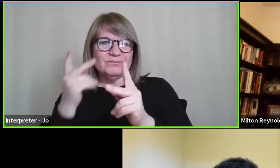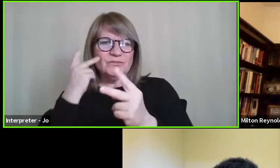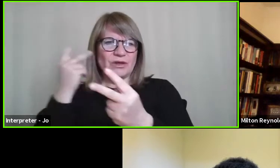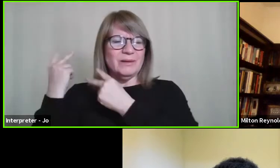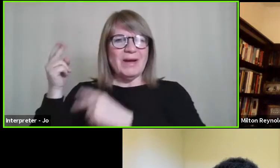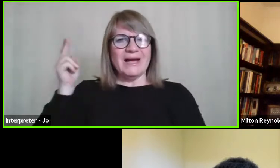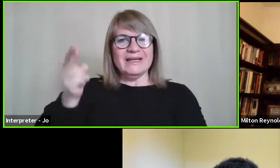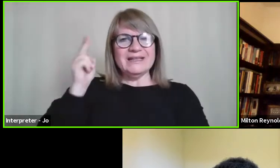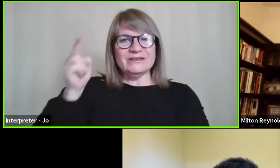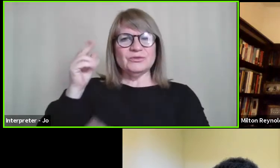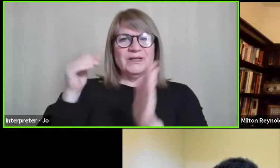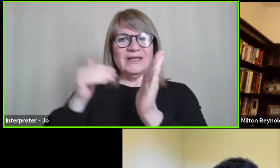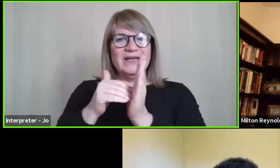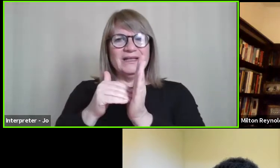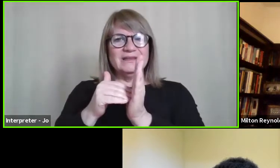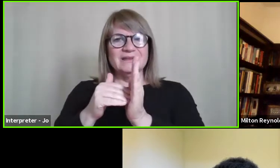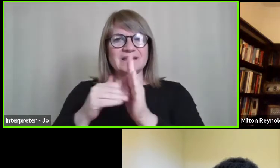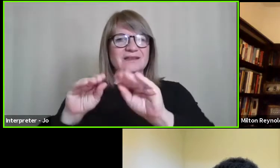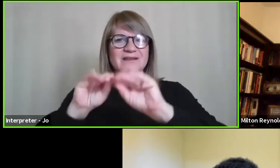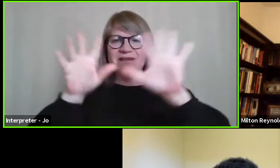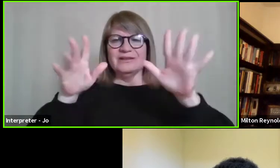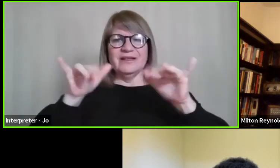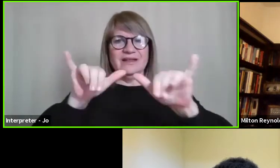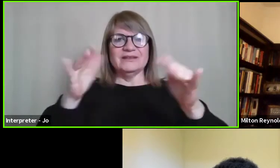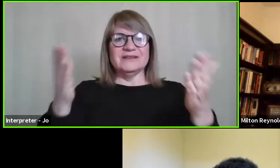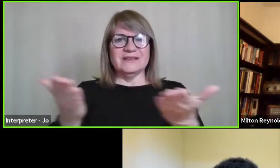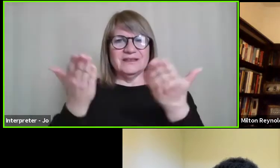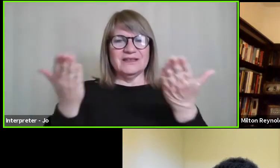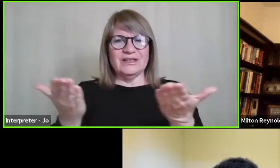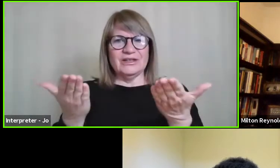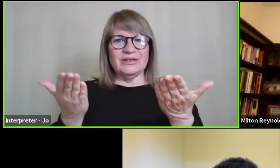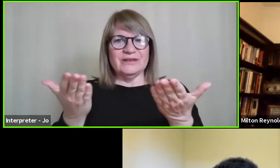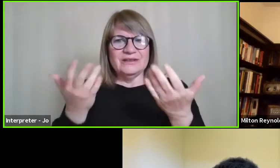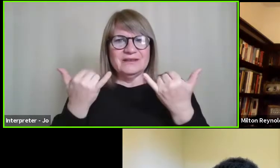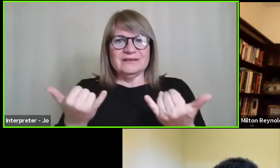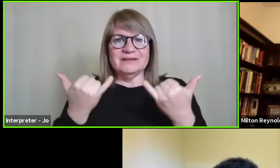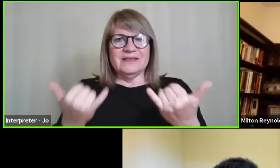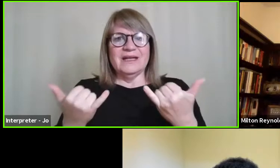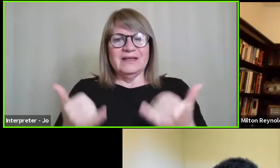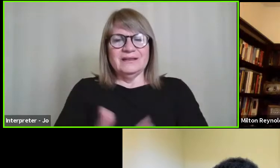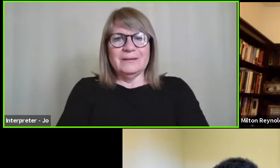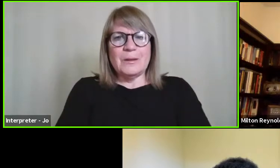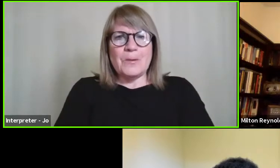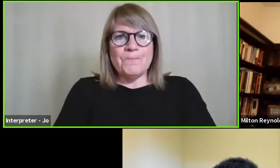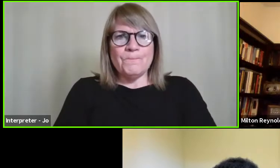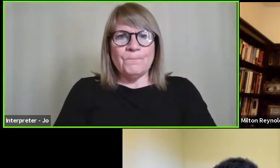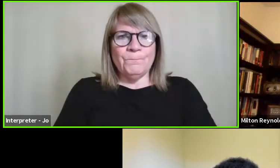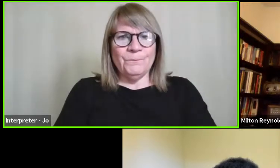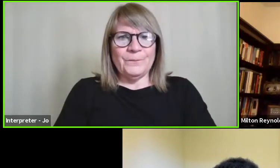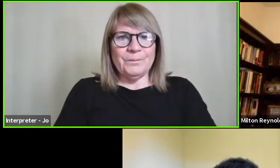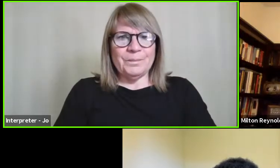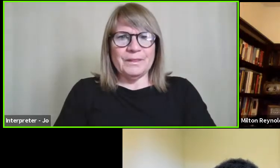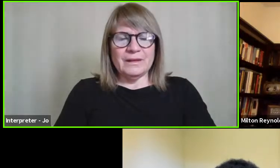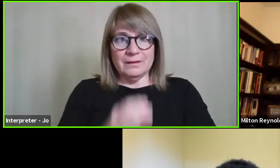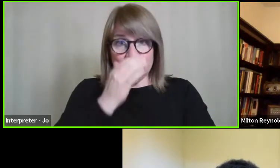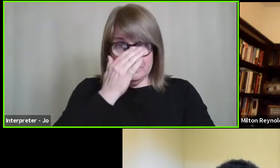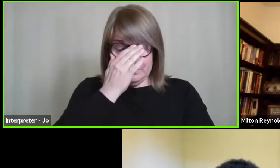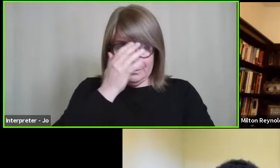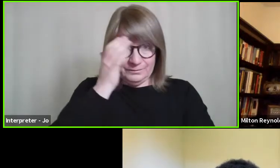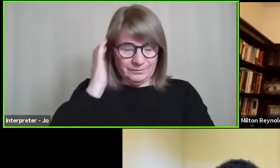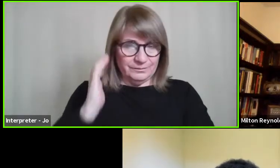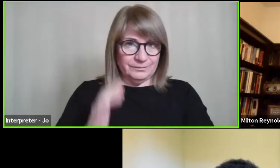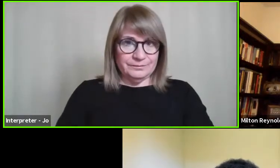remain clearly uh present and are present in our current discourse so